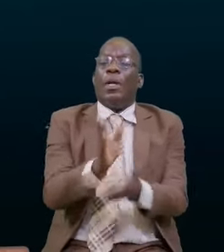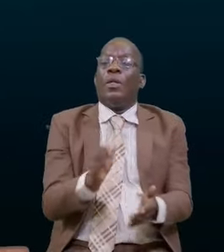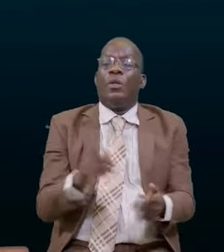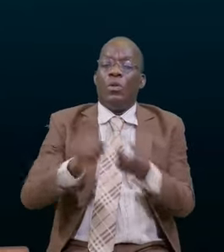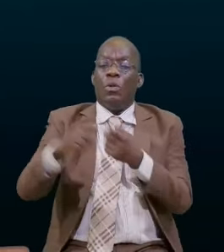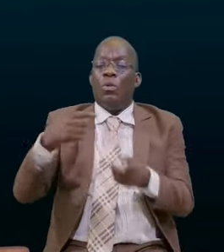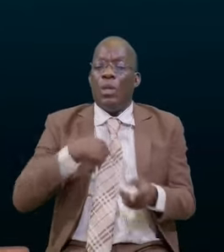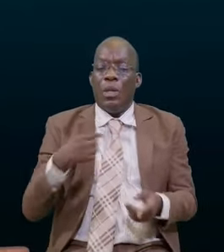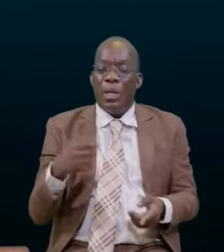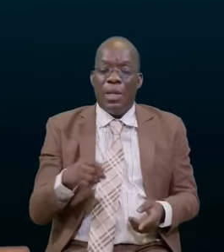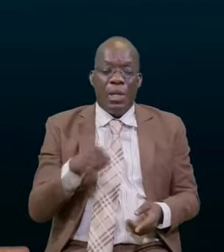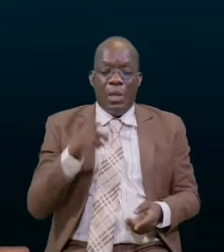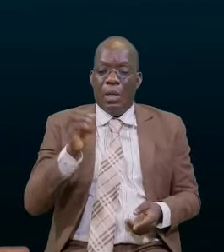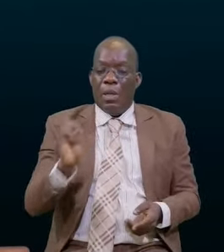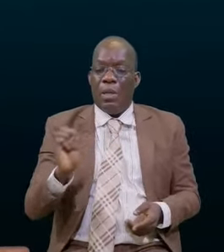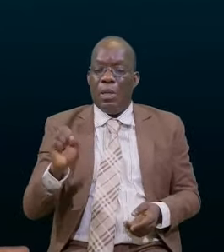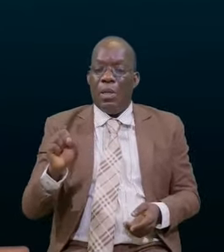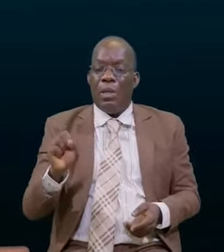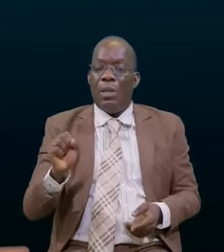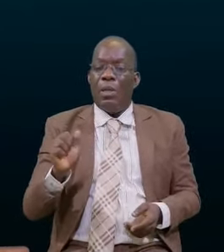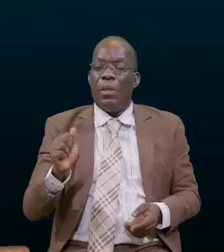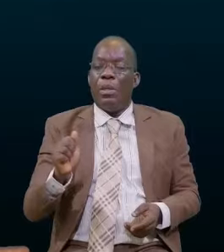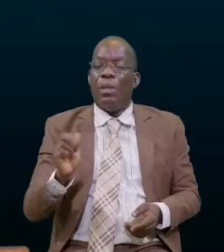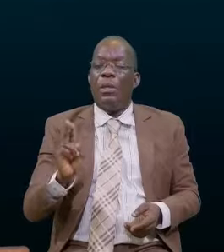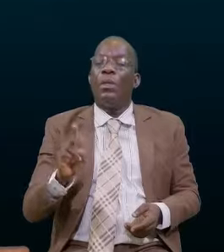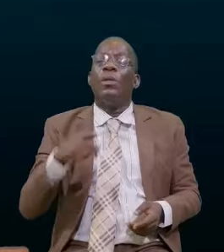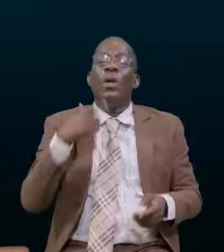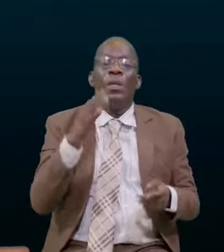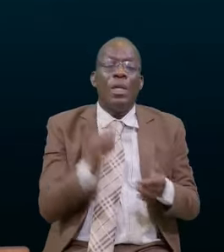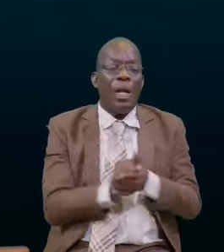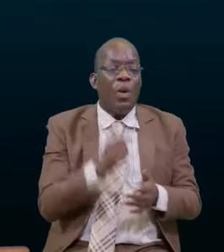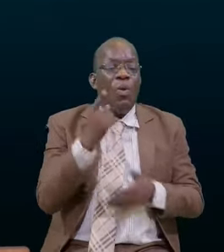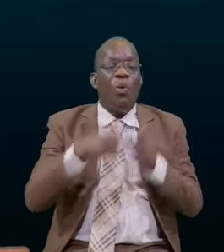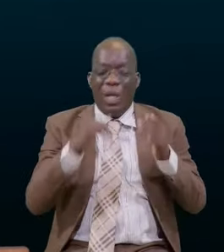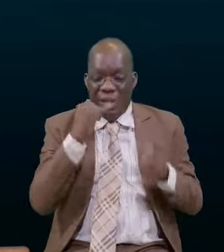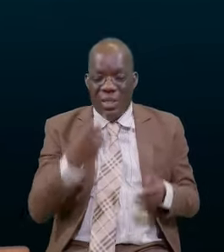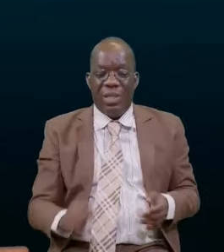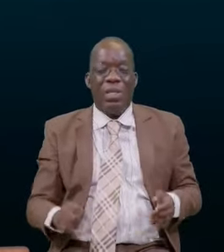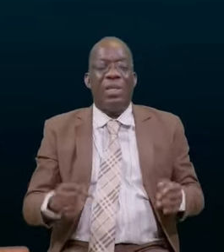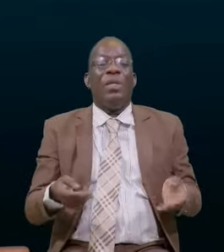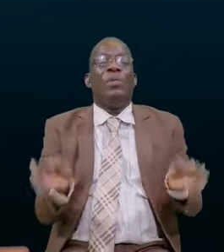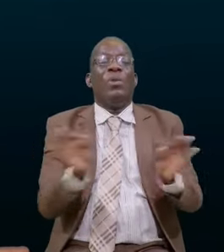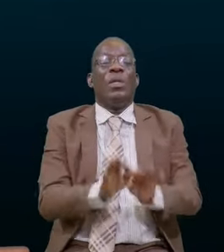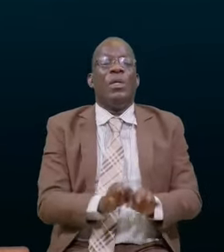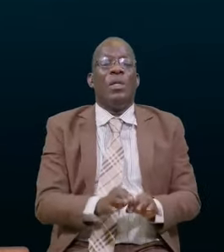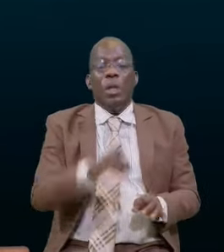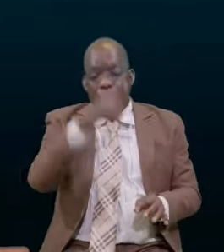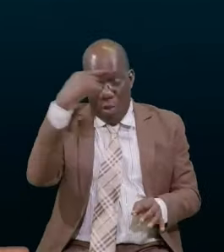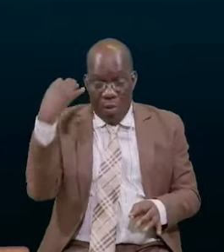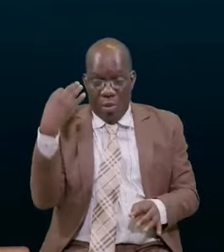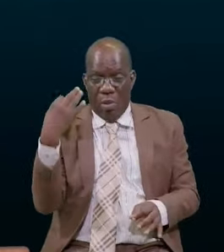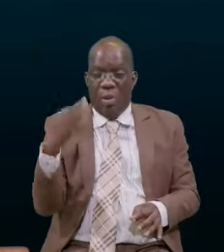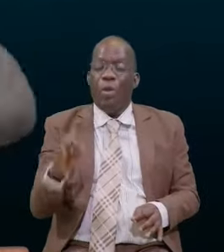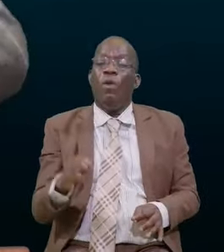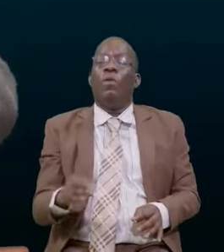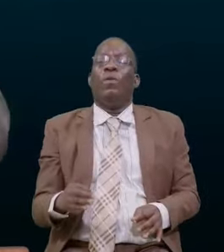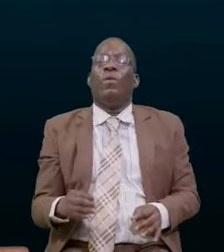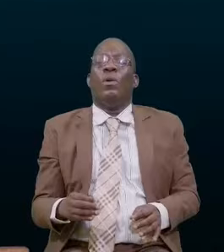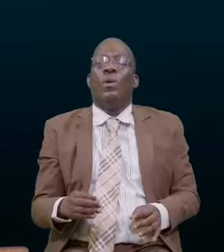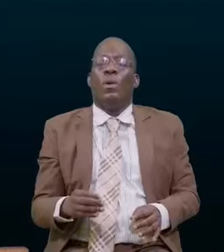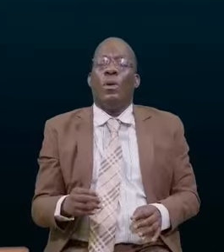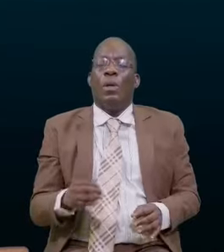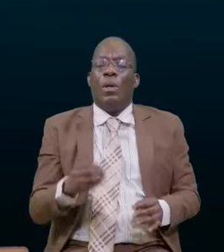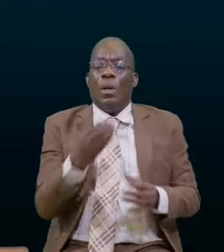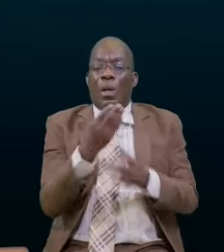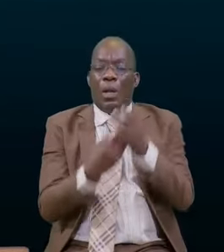importance of my birth right and because of impatience he could not really just endure to have some self-control